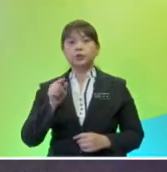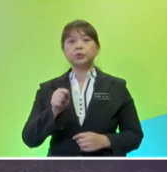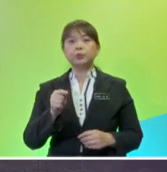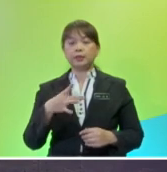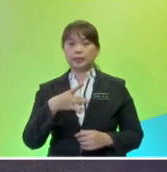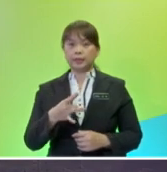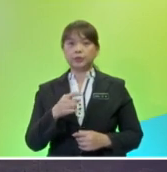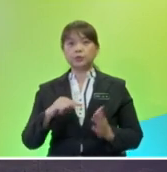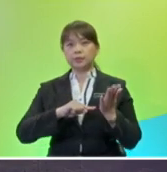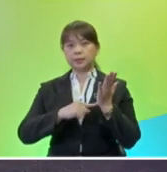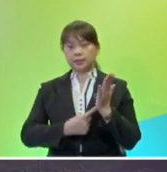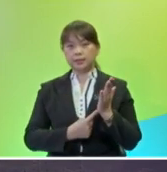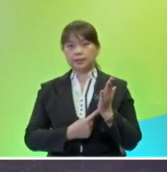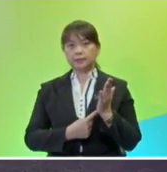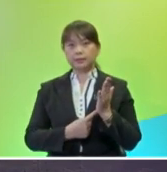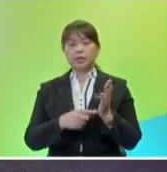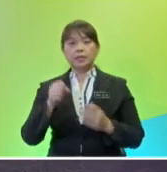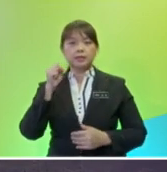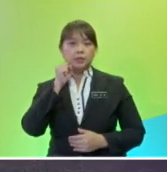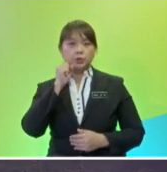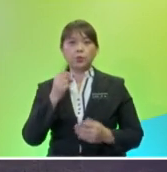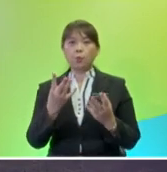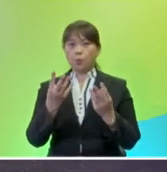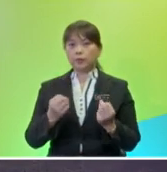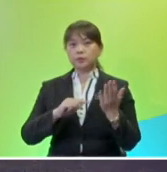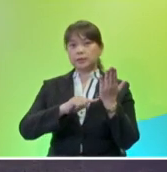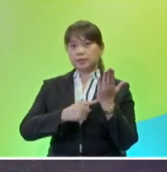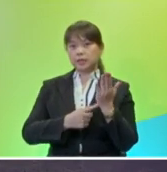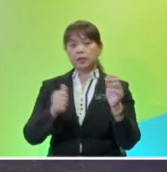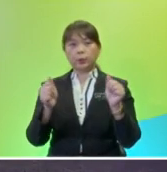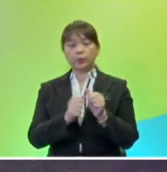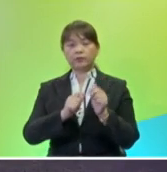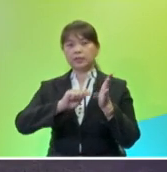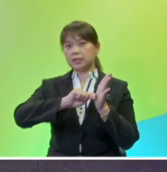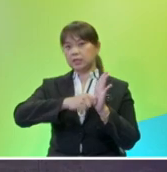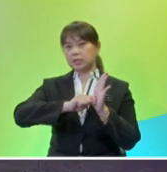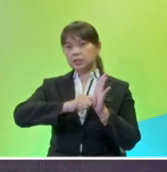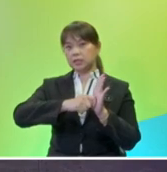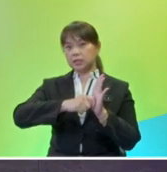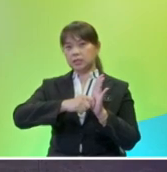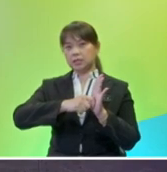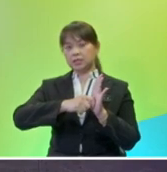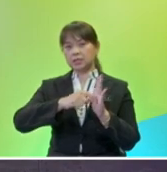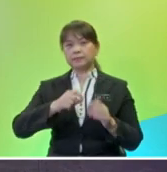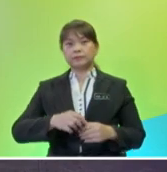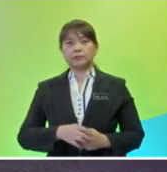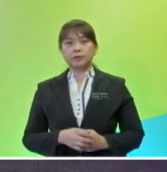anything? Okay. I want to see if this key actually works. All right.